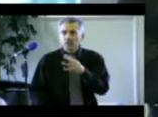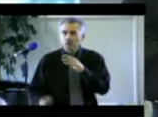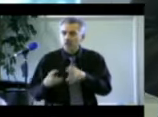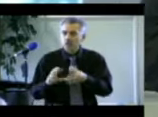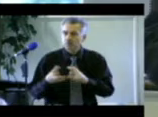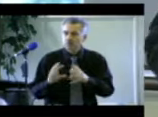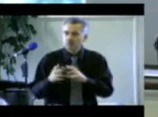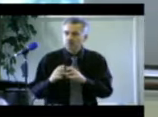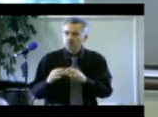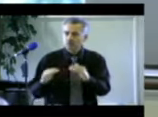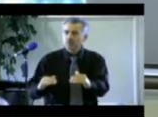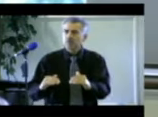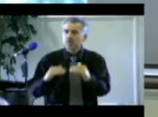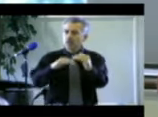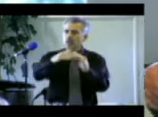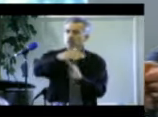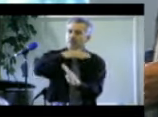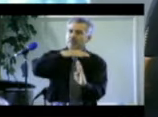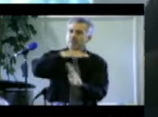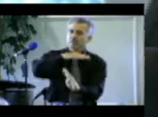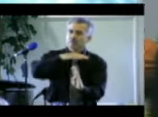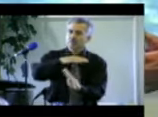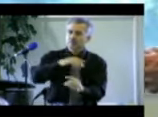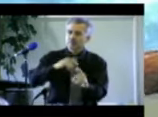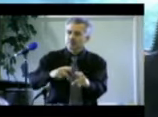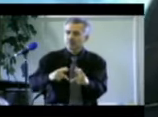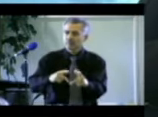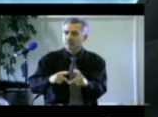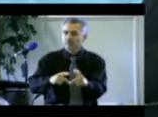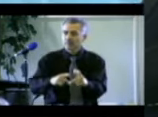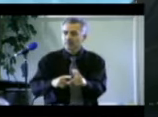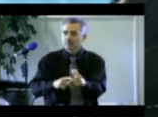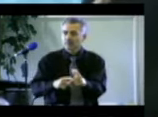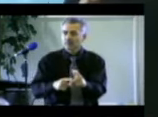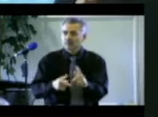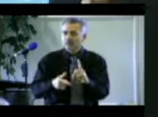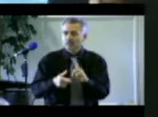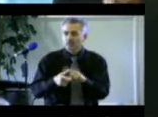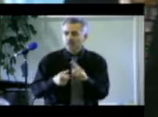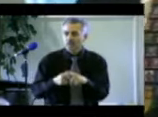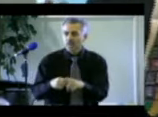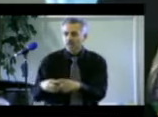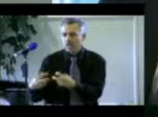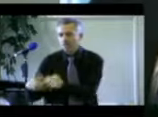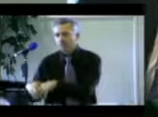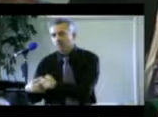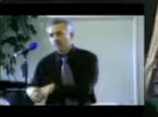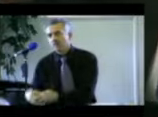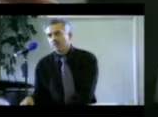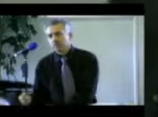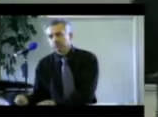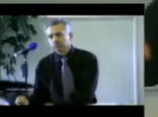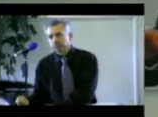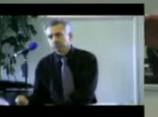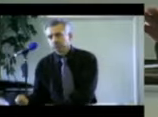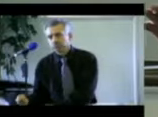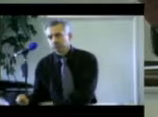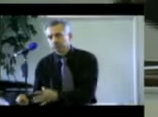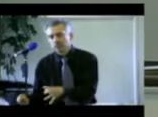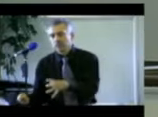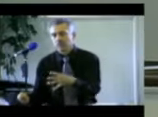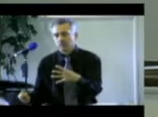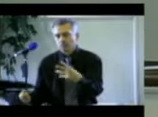we had what is known as an ejection pump. And that is ejection pump. We actually have one here at